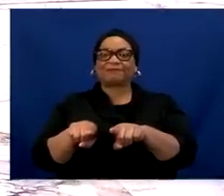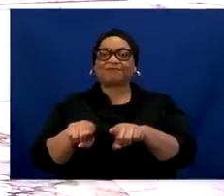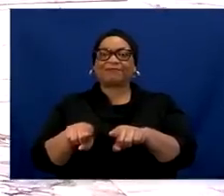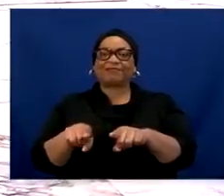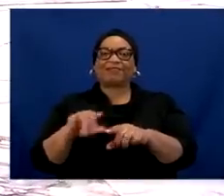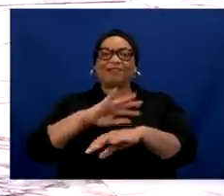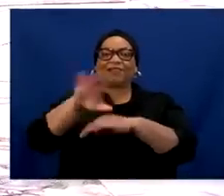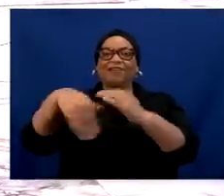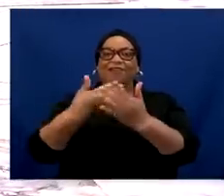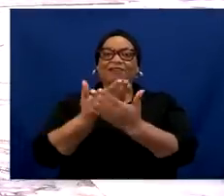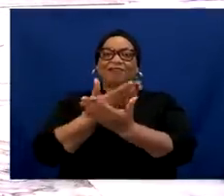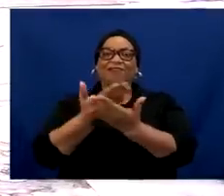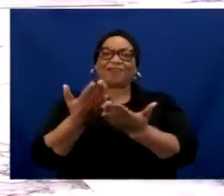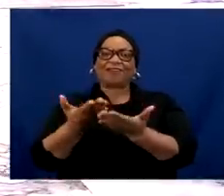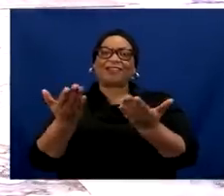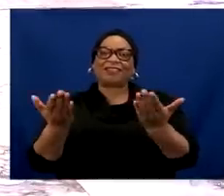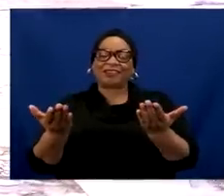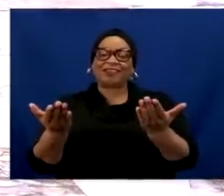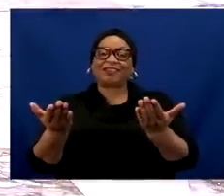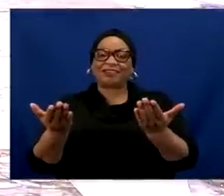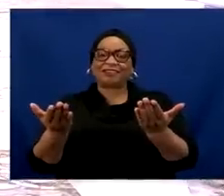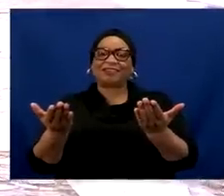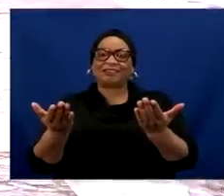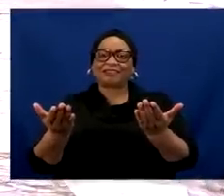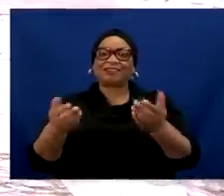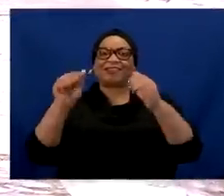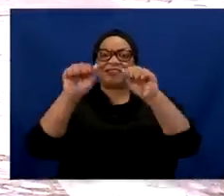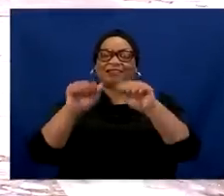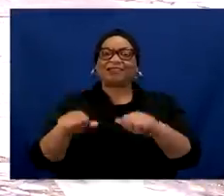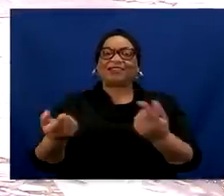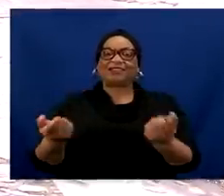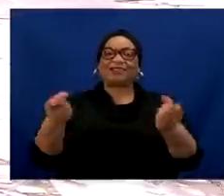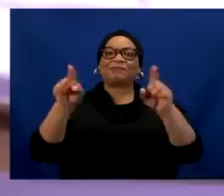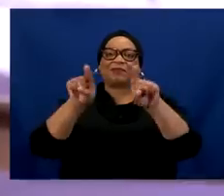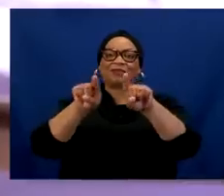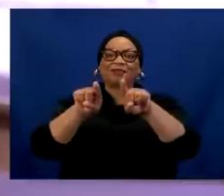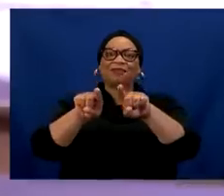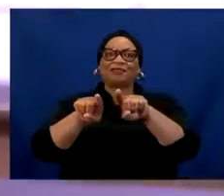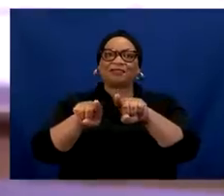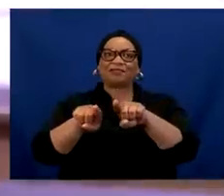this side of the room. Come on. All things are possible.